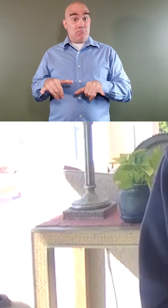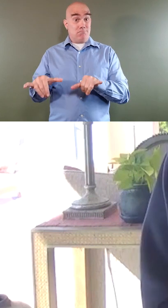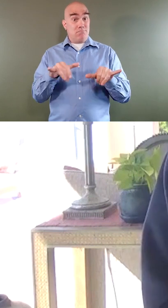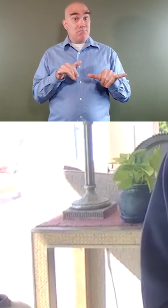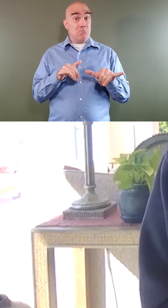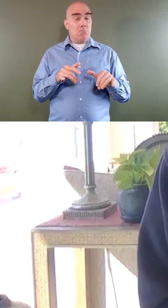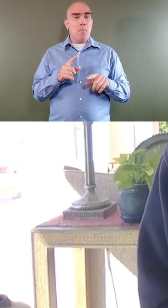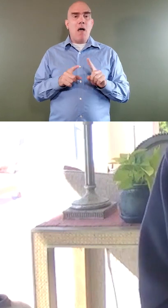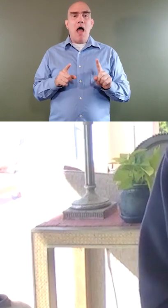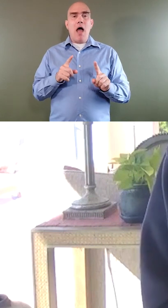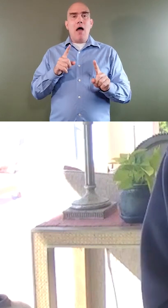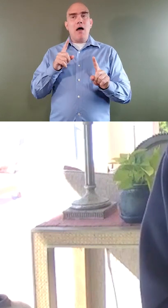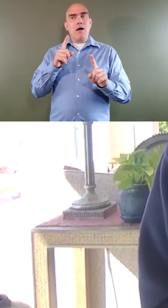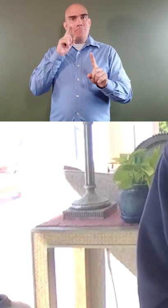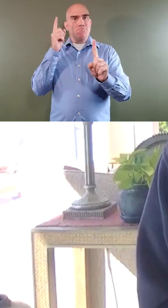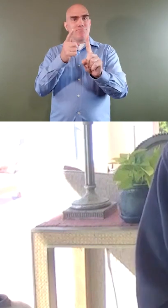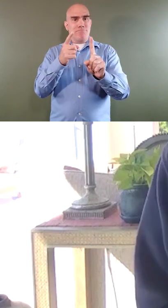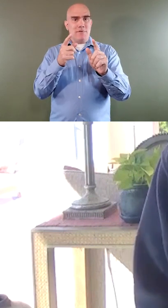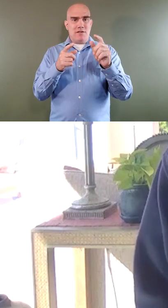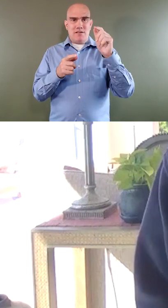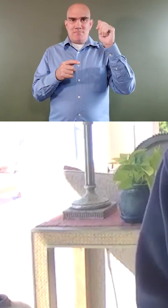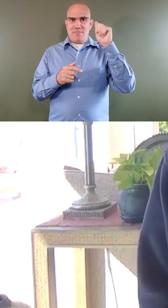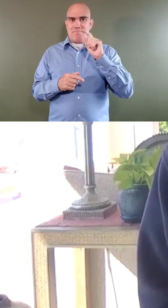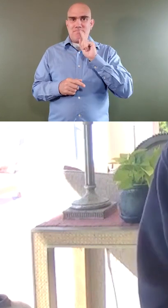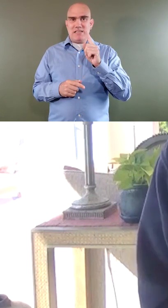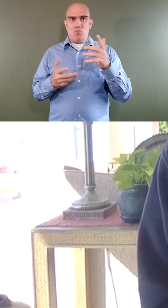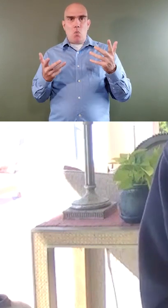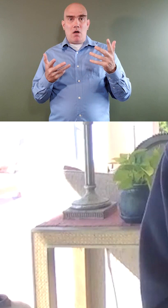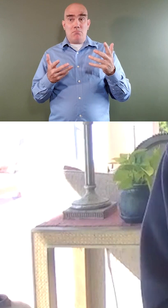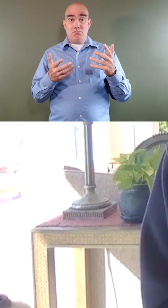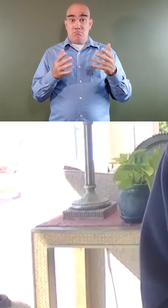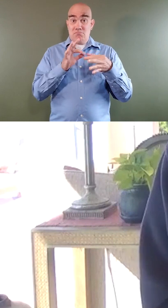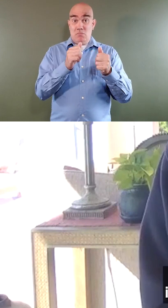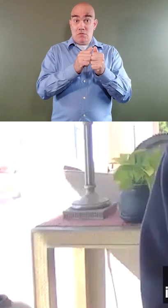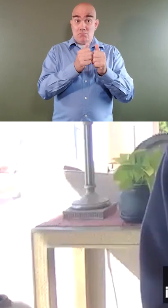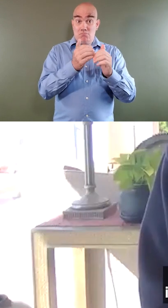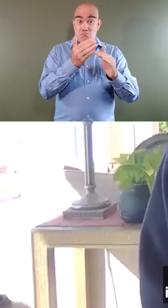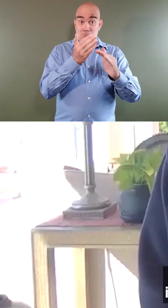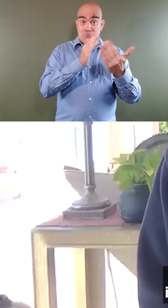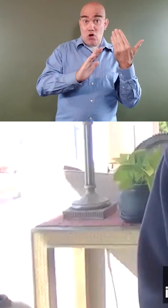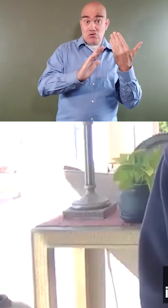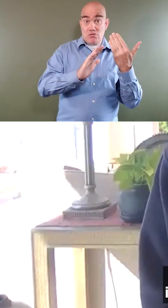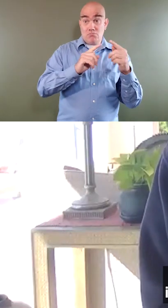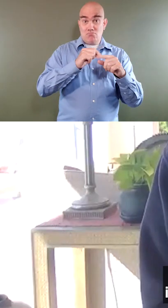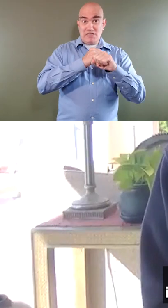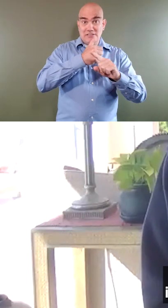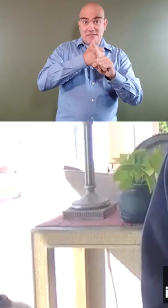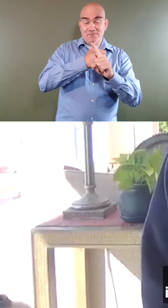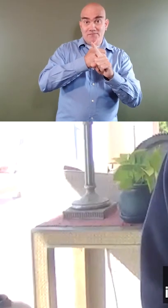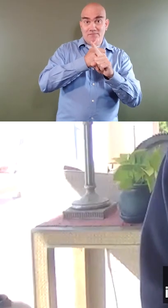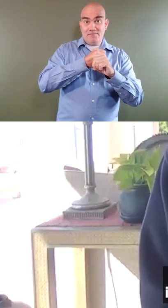but the objective can be a martial intention, the result of a martial intention